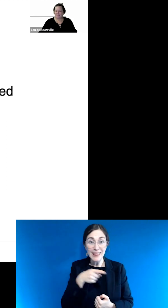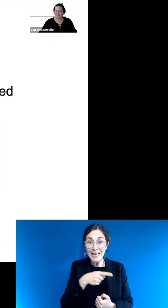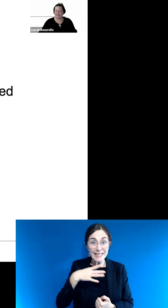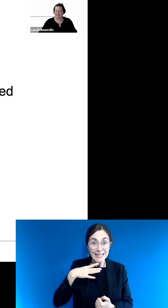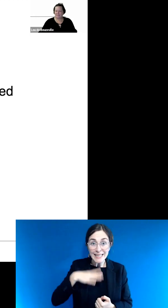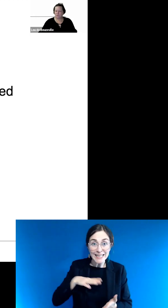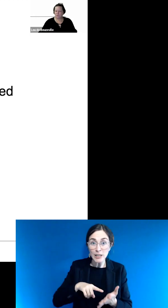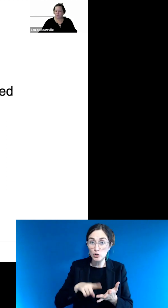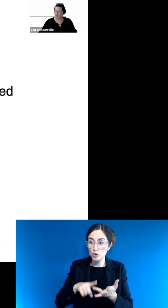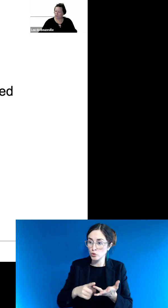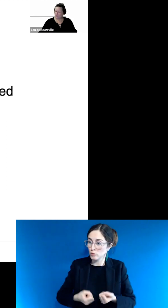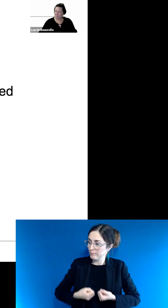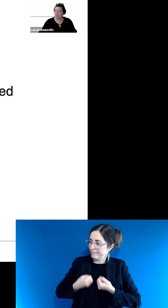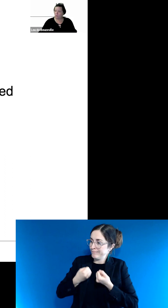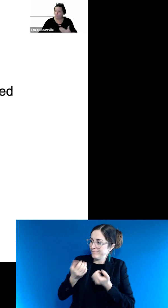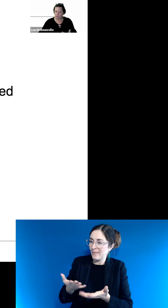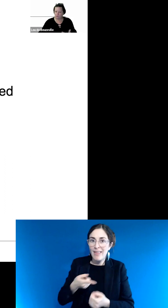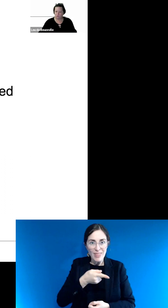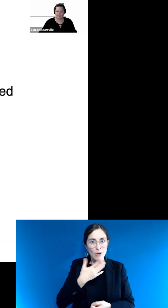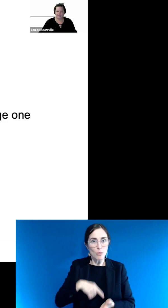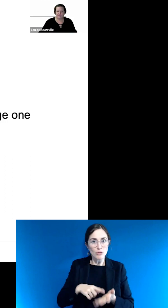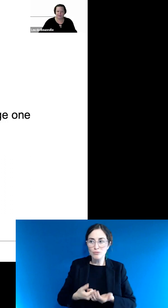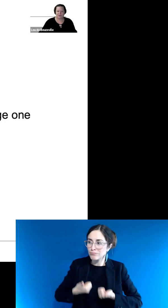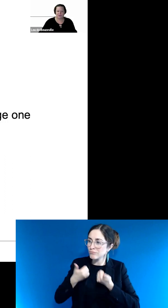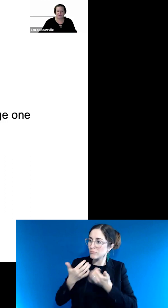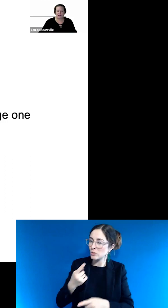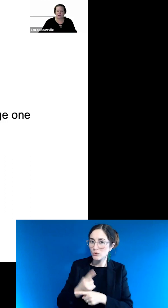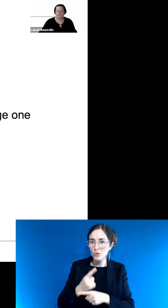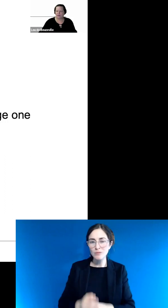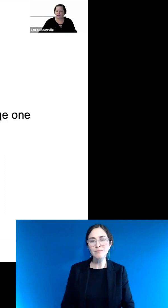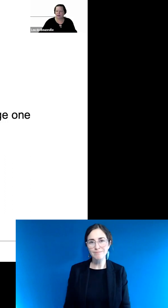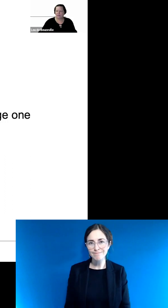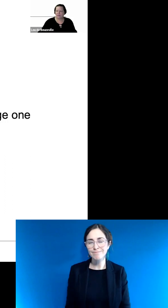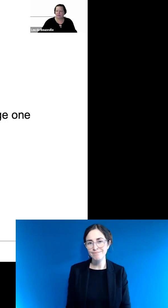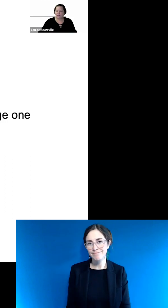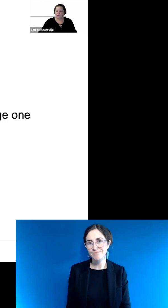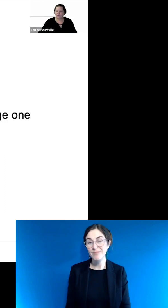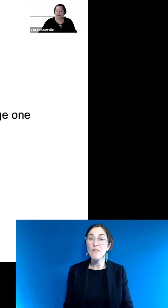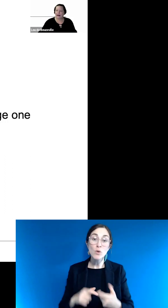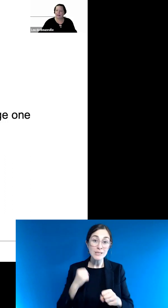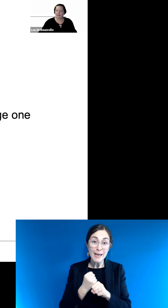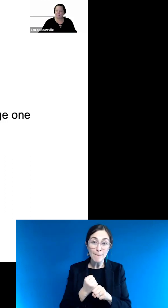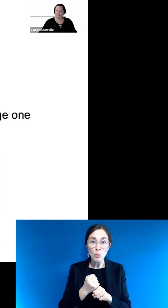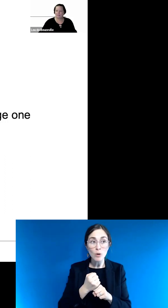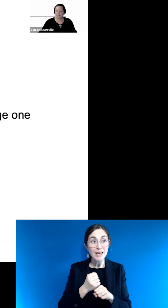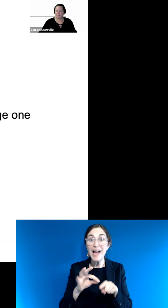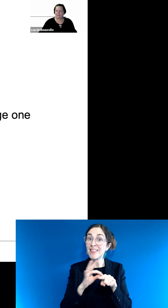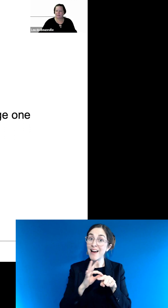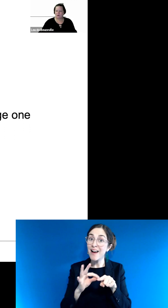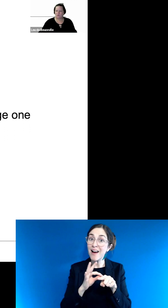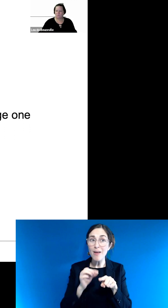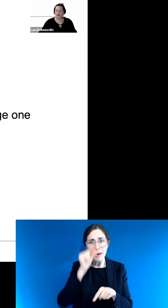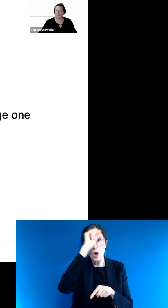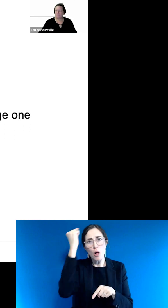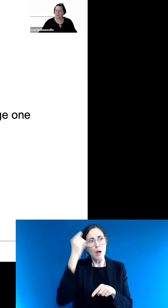need to actually talk about or want to talk about. So I often find, colours or something is